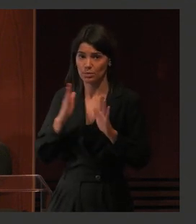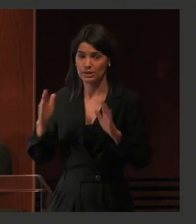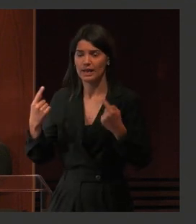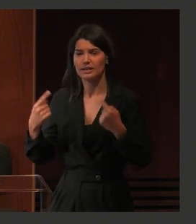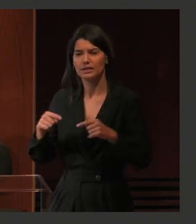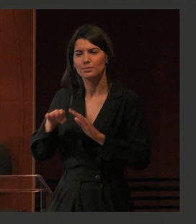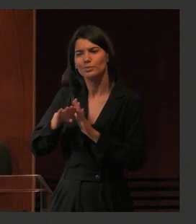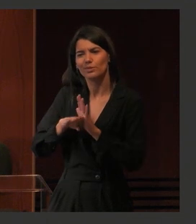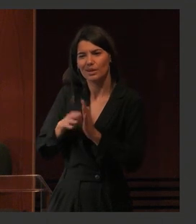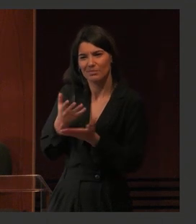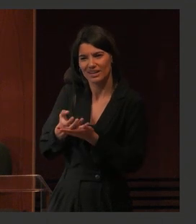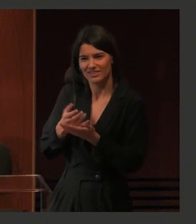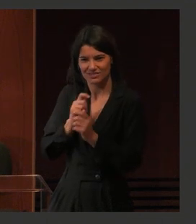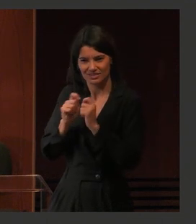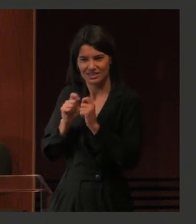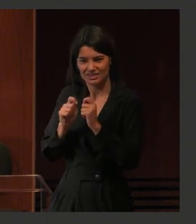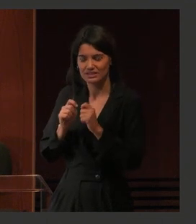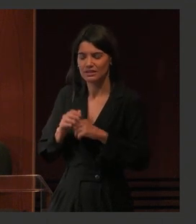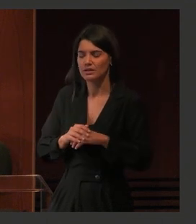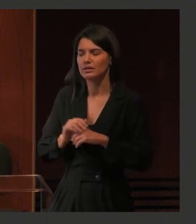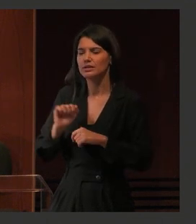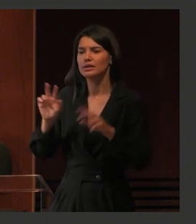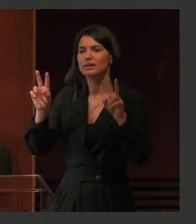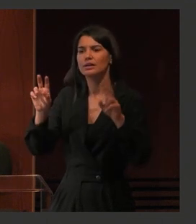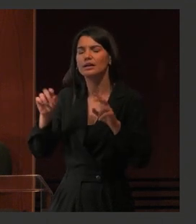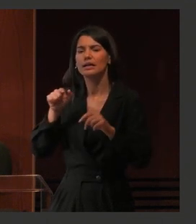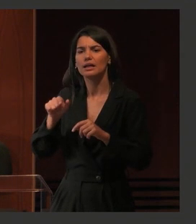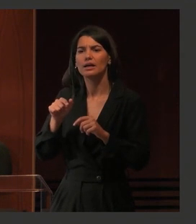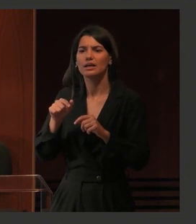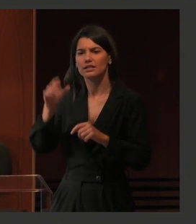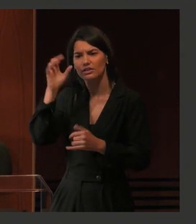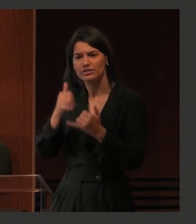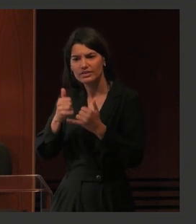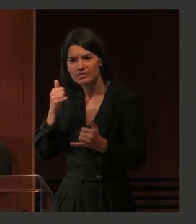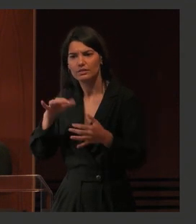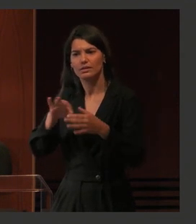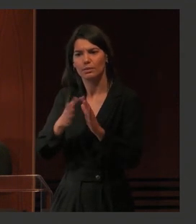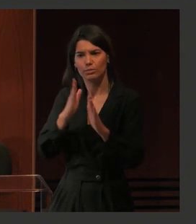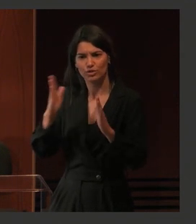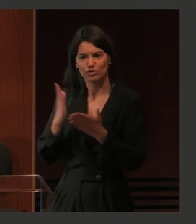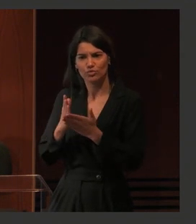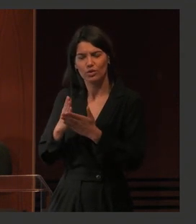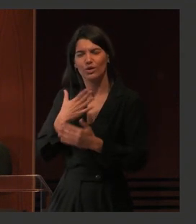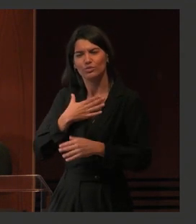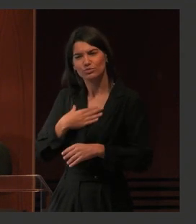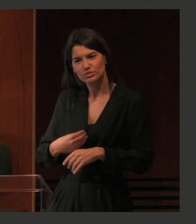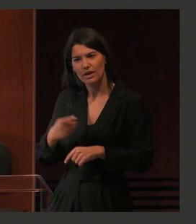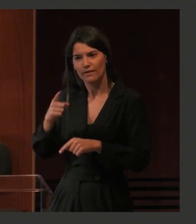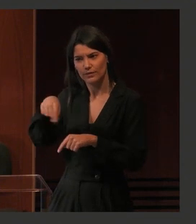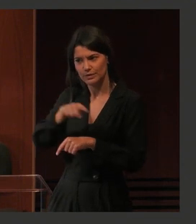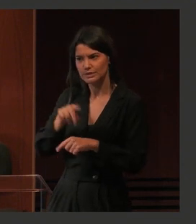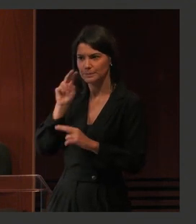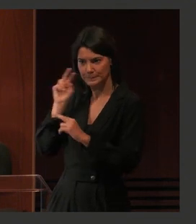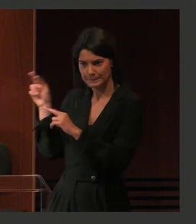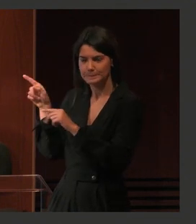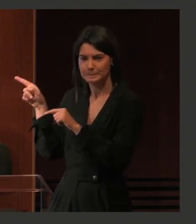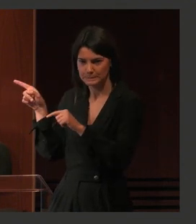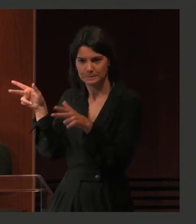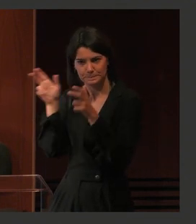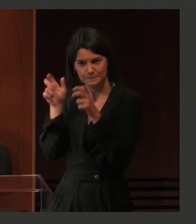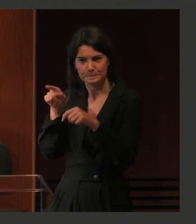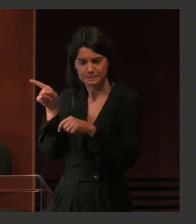and school libraries. So I really would like you to have a look at her her sayings.